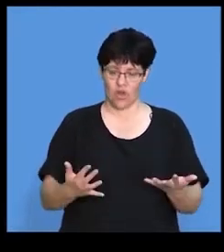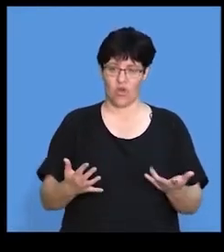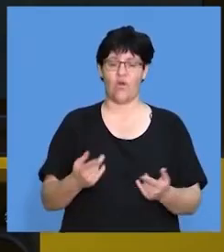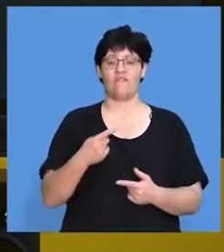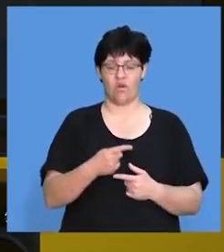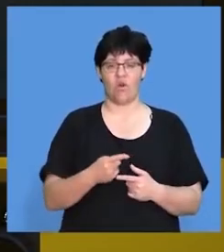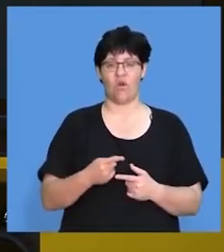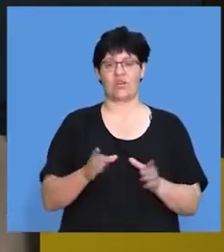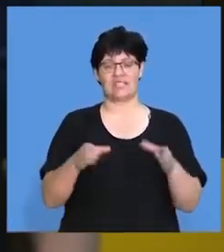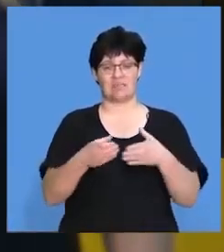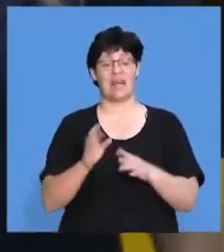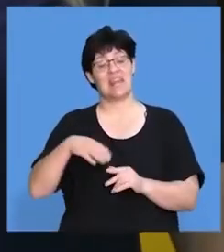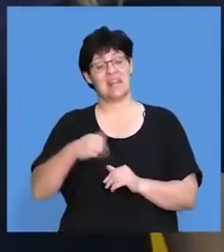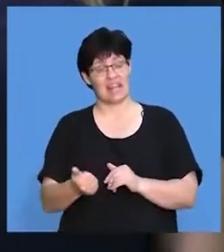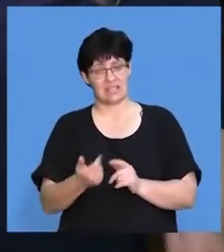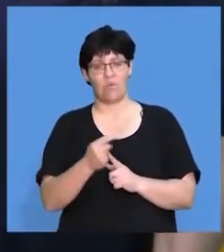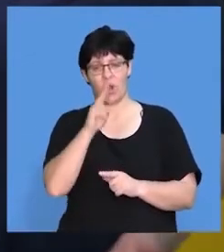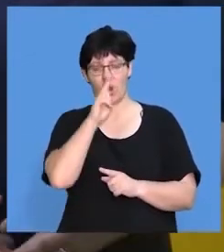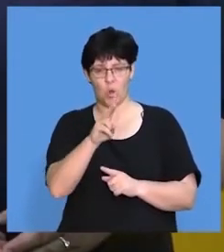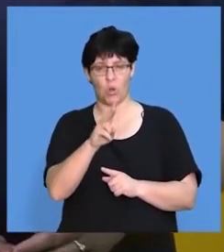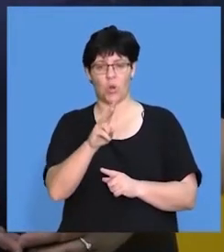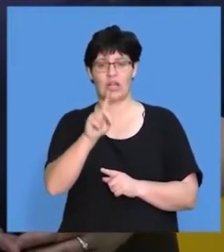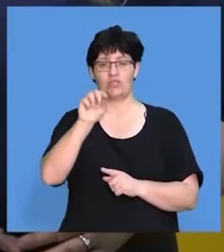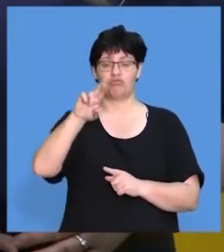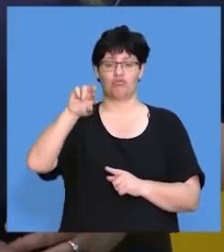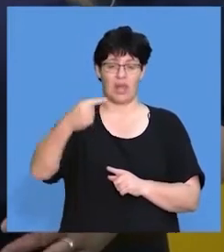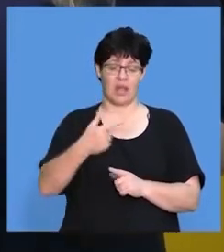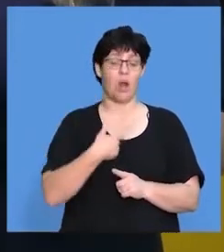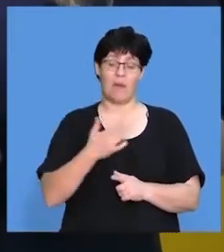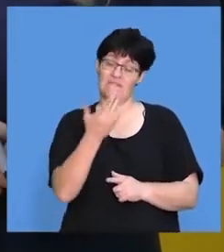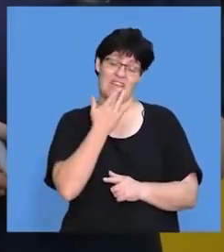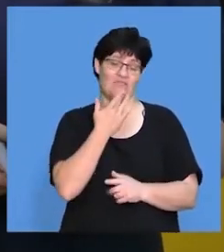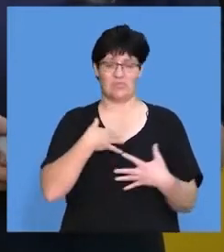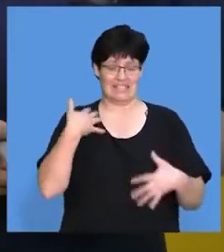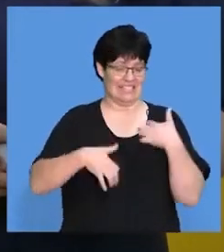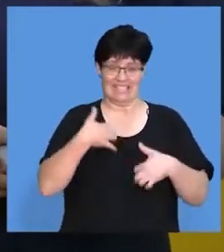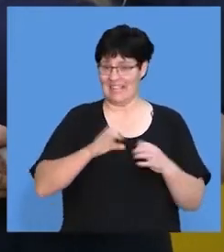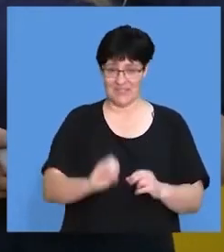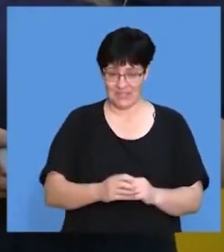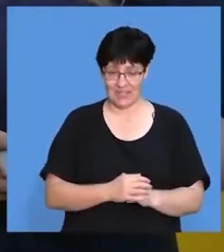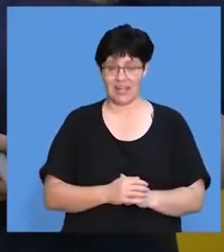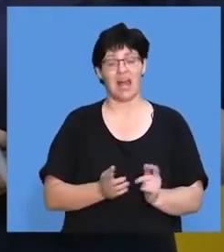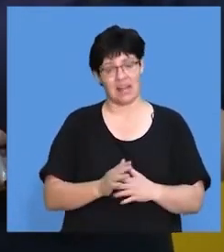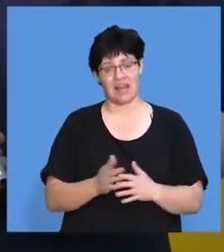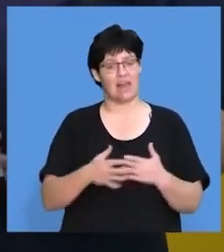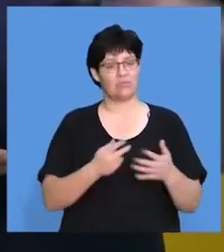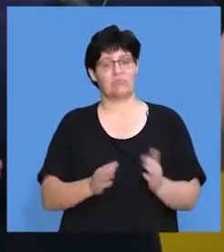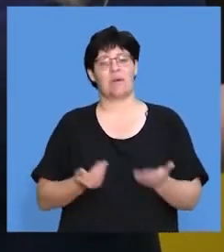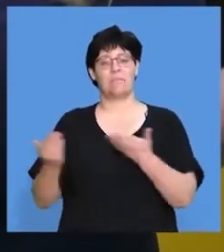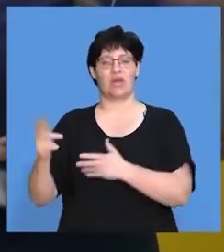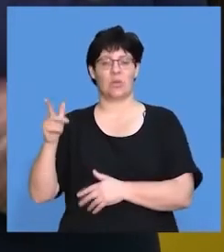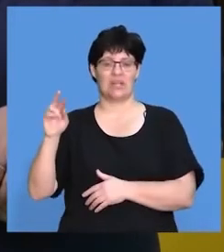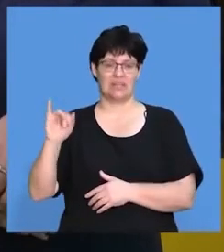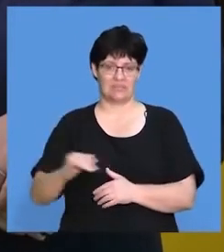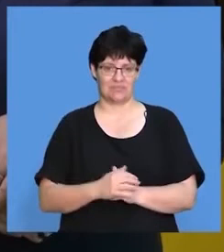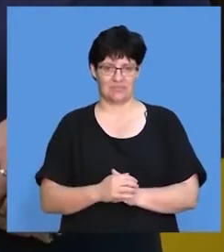Okay, so that's it for this segment. In the next segment, we'll be looking at some trig, which is one of my absolute favorites, very exciting. And